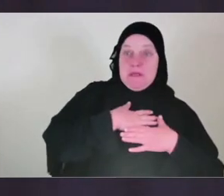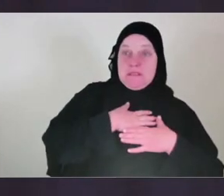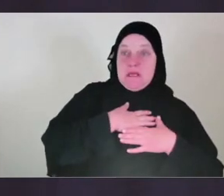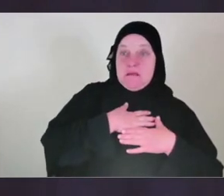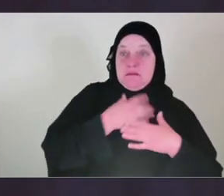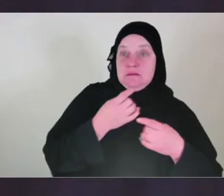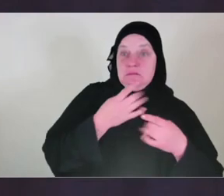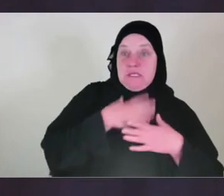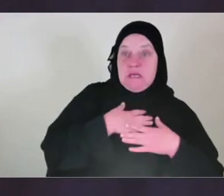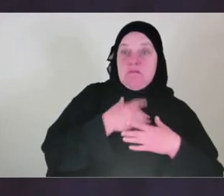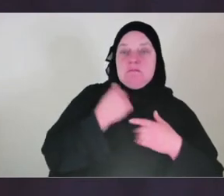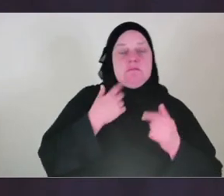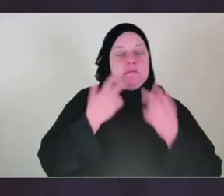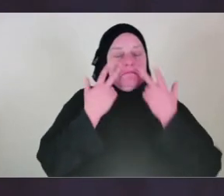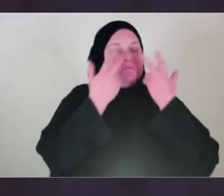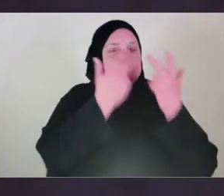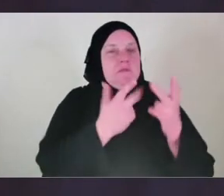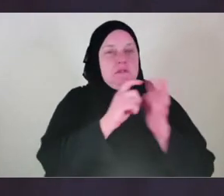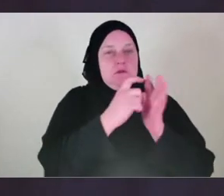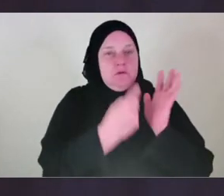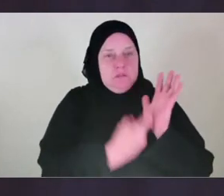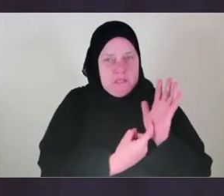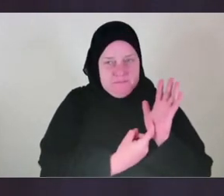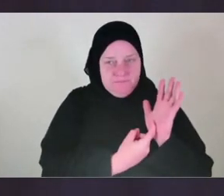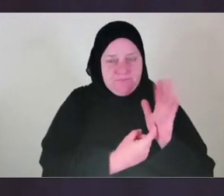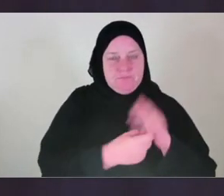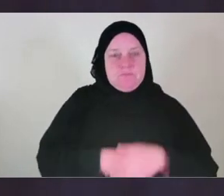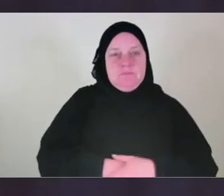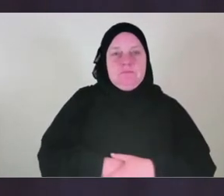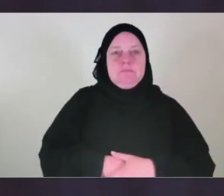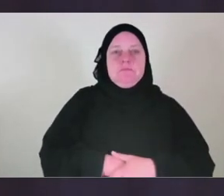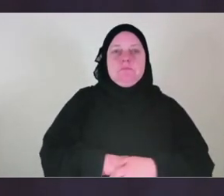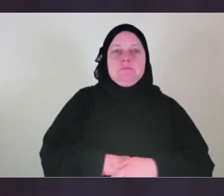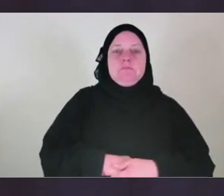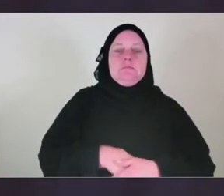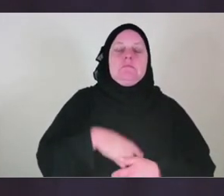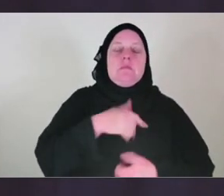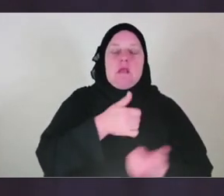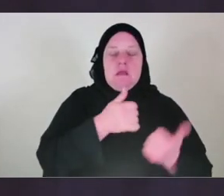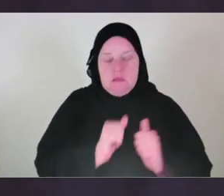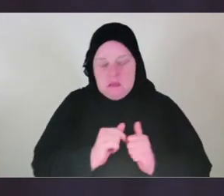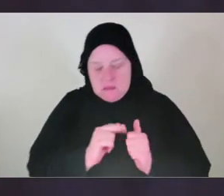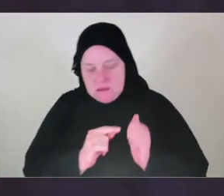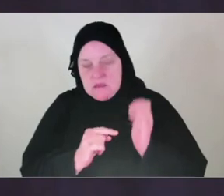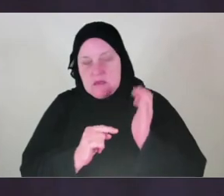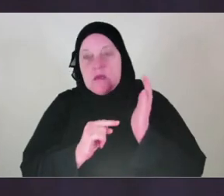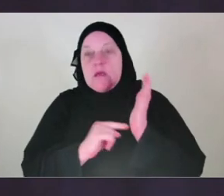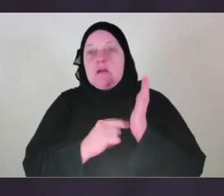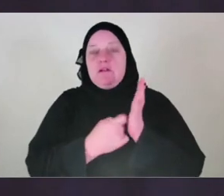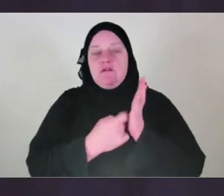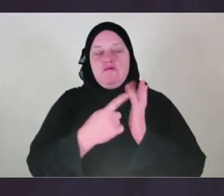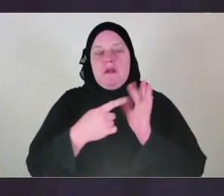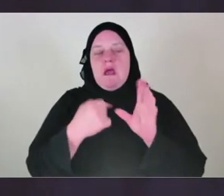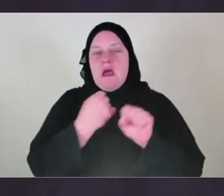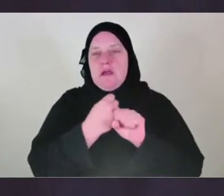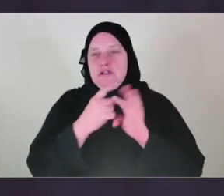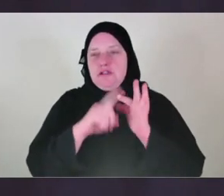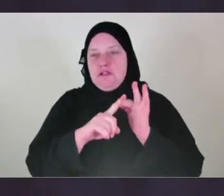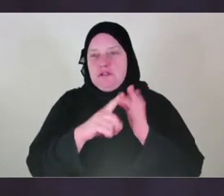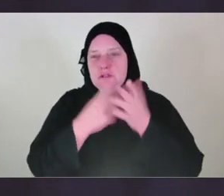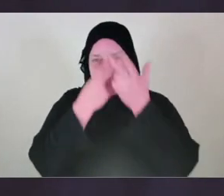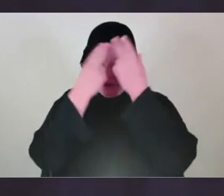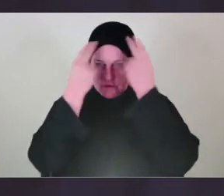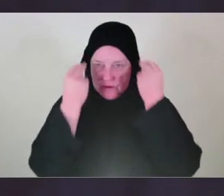first. You know, in hospitals, but this doctor had a triage in there. So I went in there, and it was a nurse. She